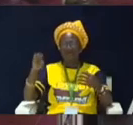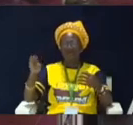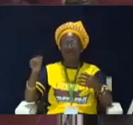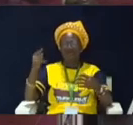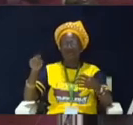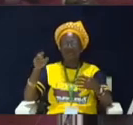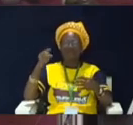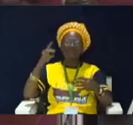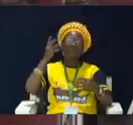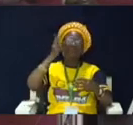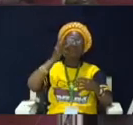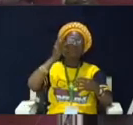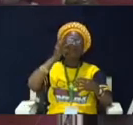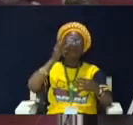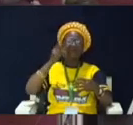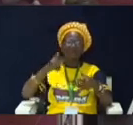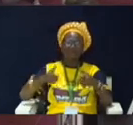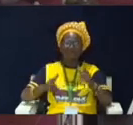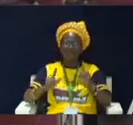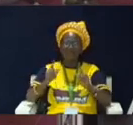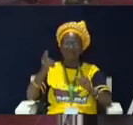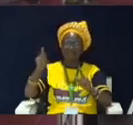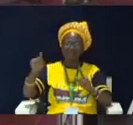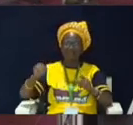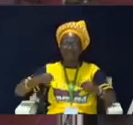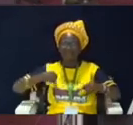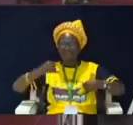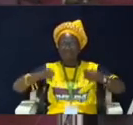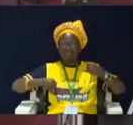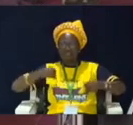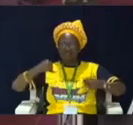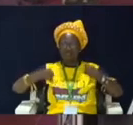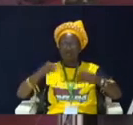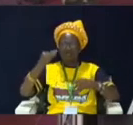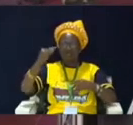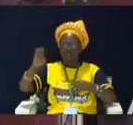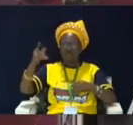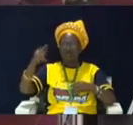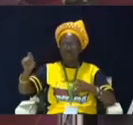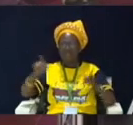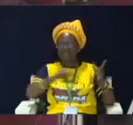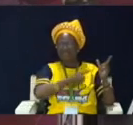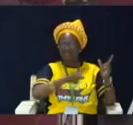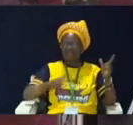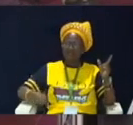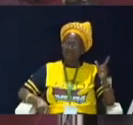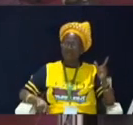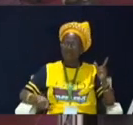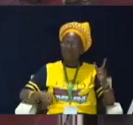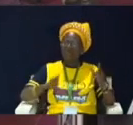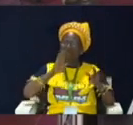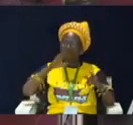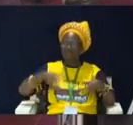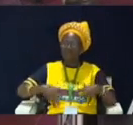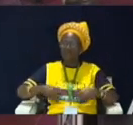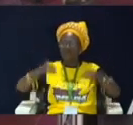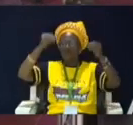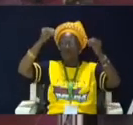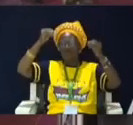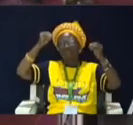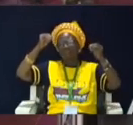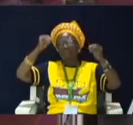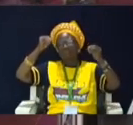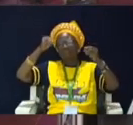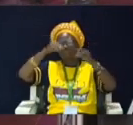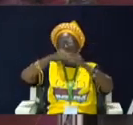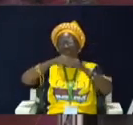let the joy of the Lord erupt in your heart. You know, the Bible says the